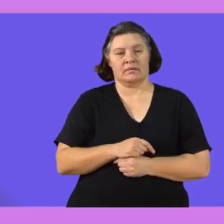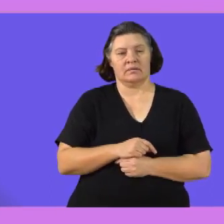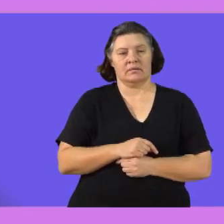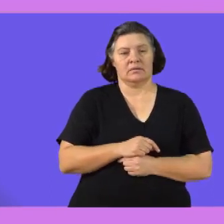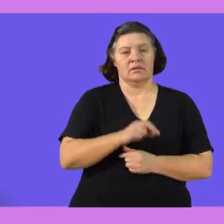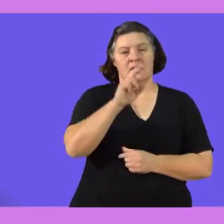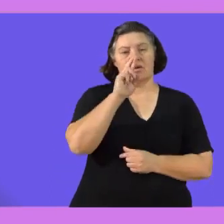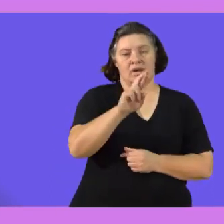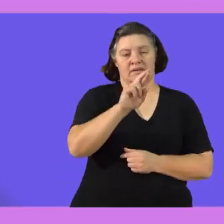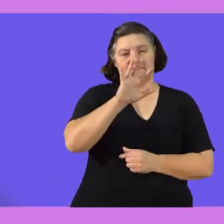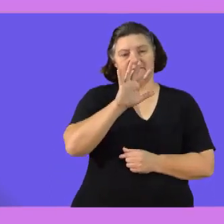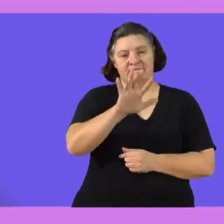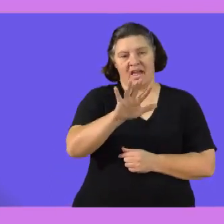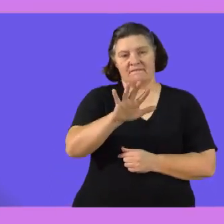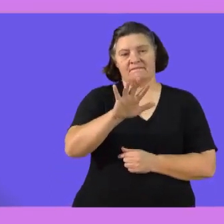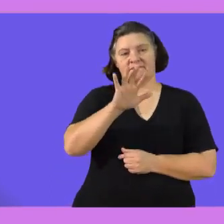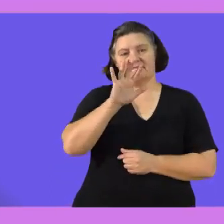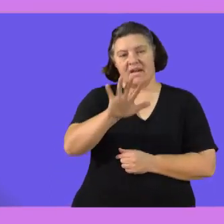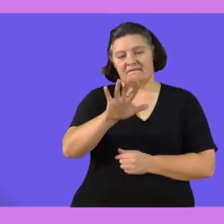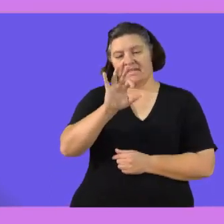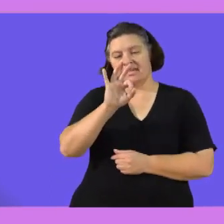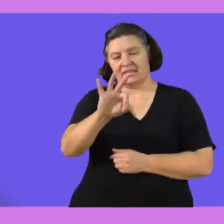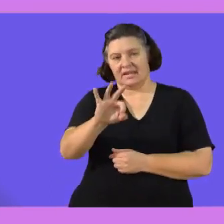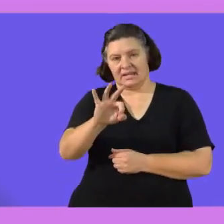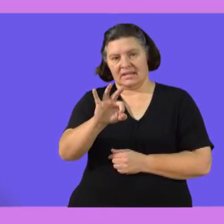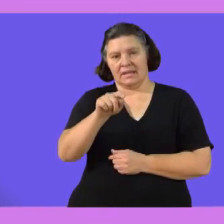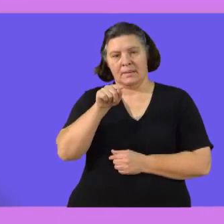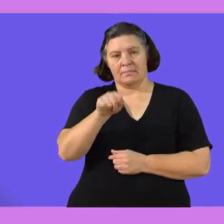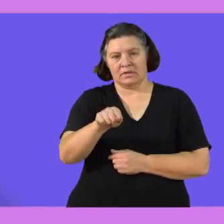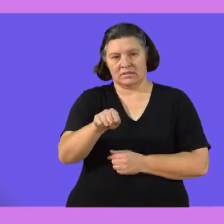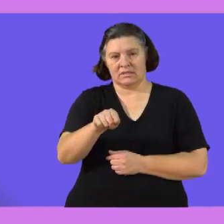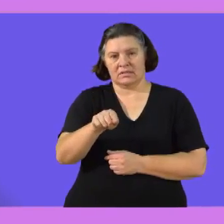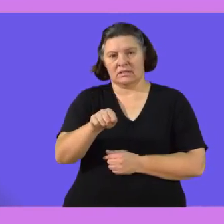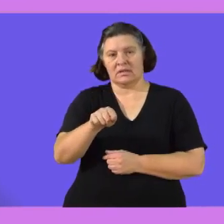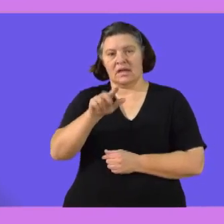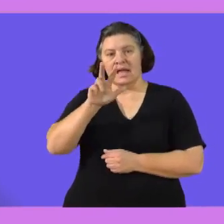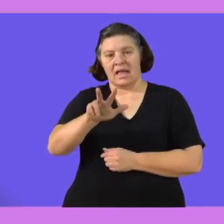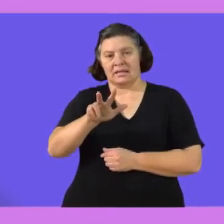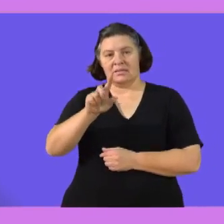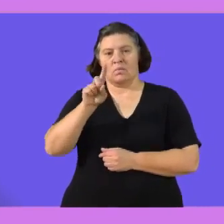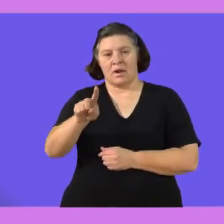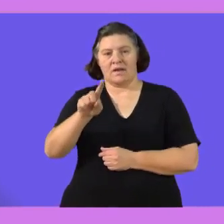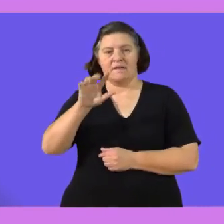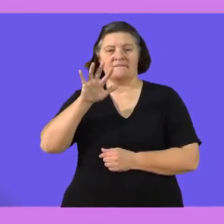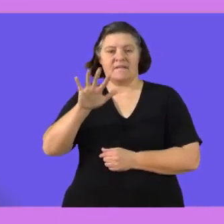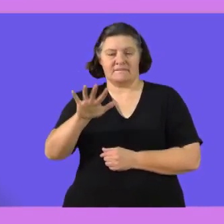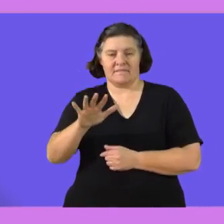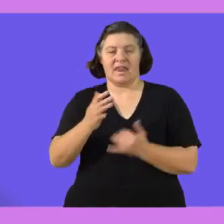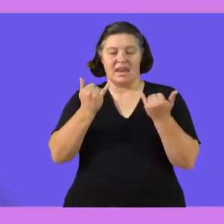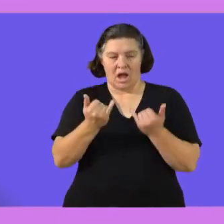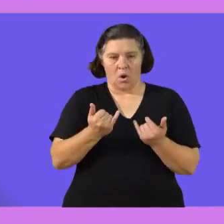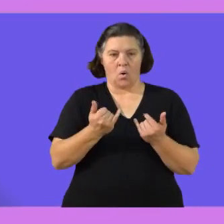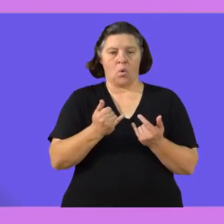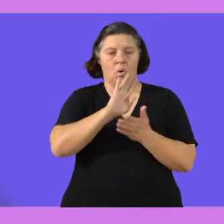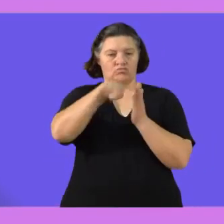all in all, 553 Rand. And I'm going to write it like this first. Now I'm going to round it,